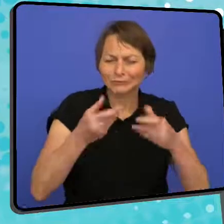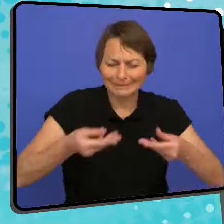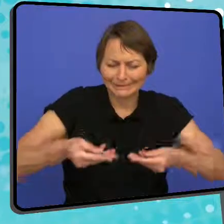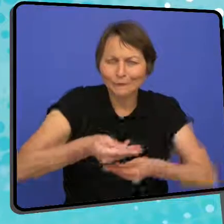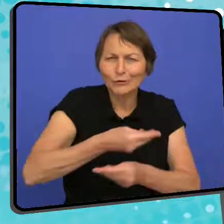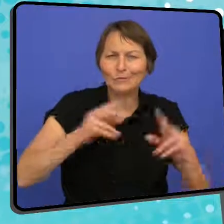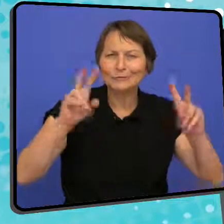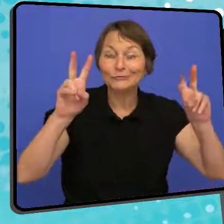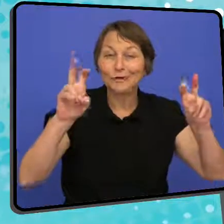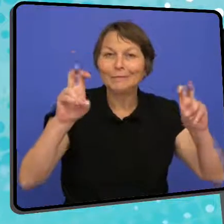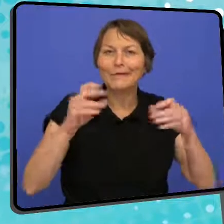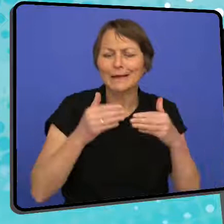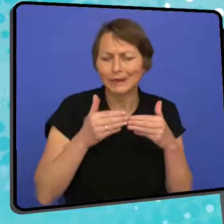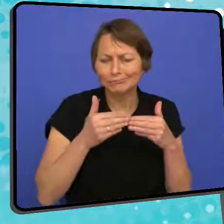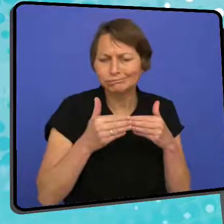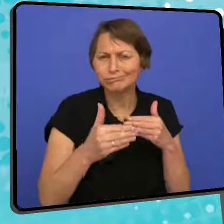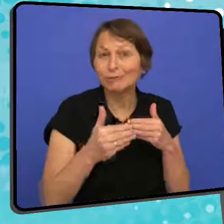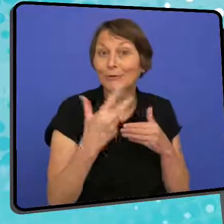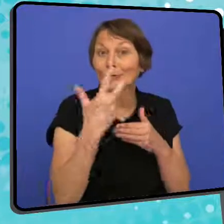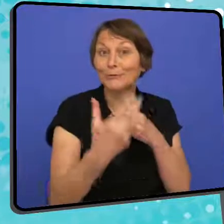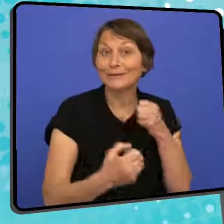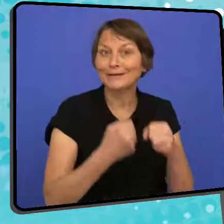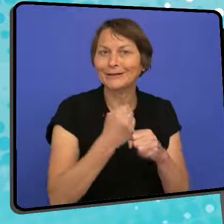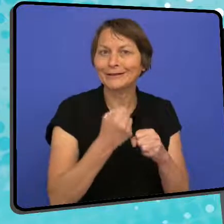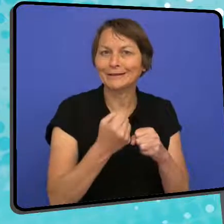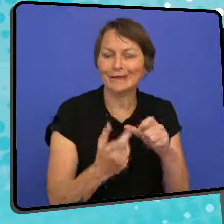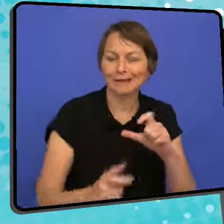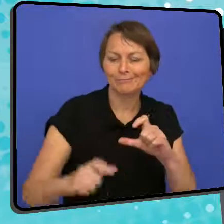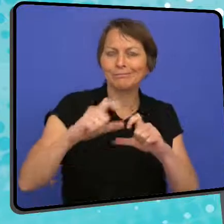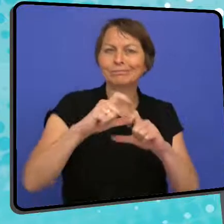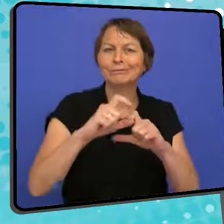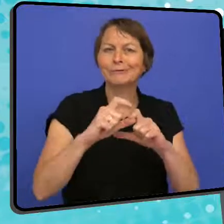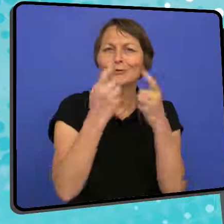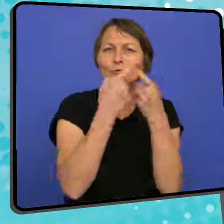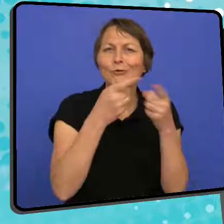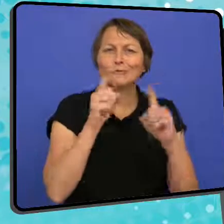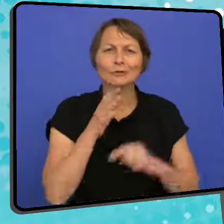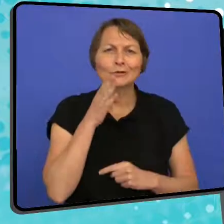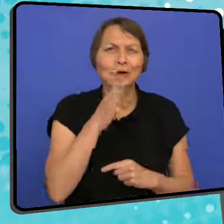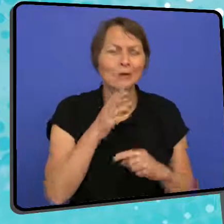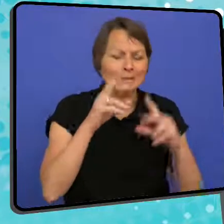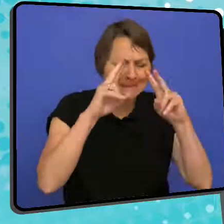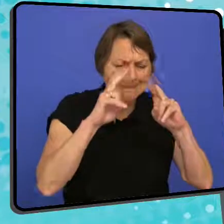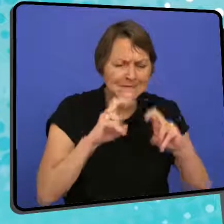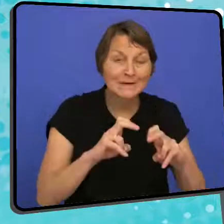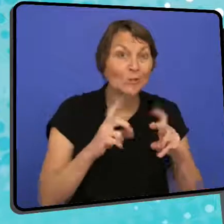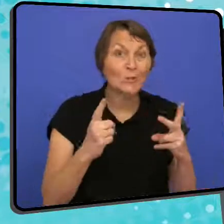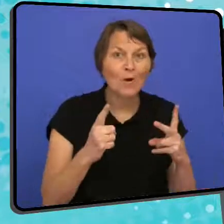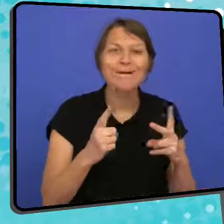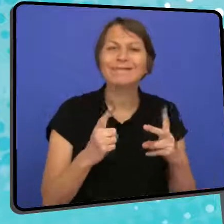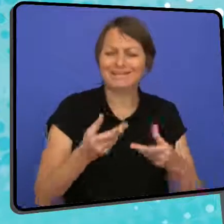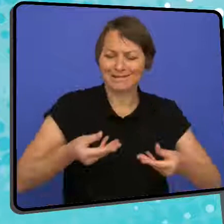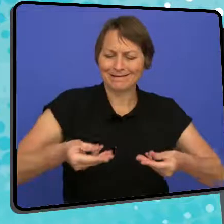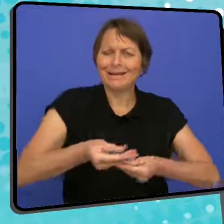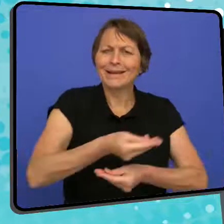3 years of research at university, where I really worked on empirical economics. So I had a great data set with